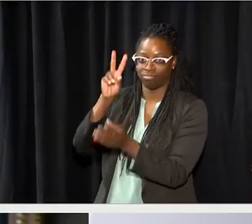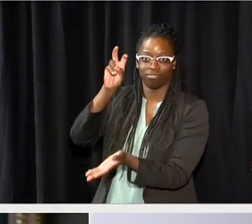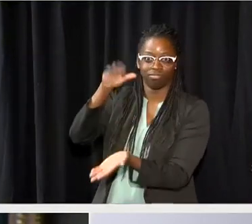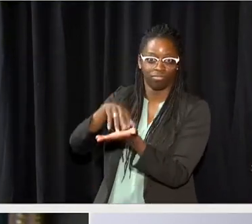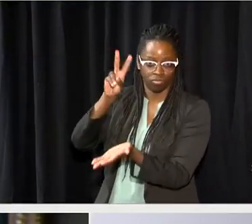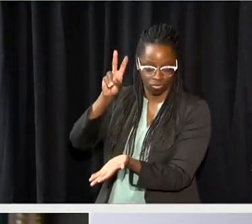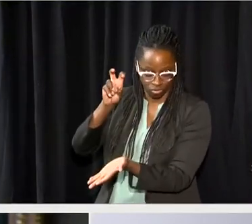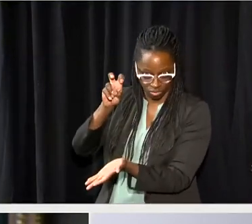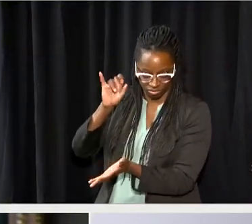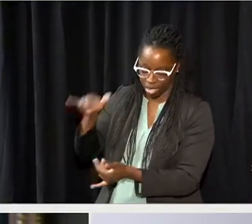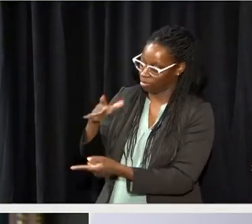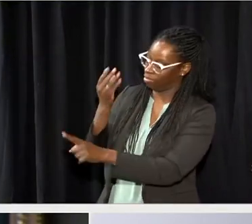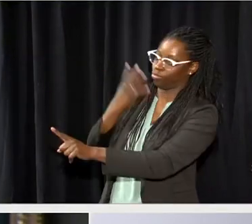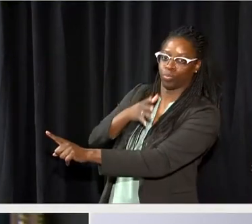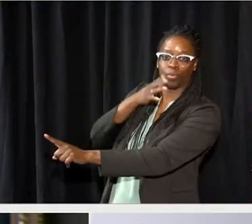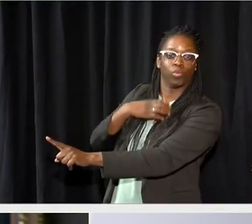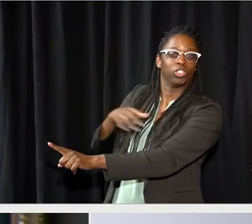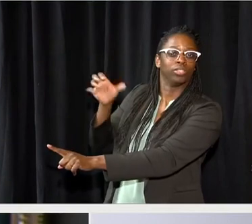systems.